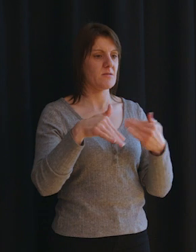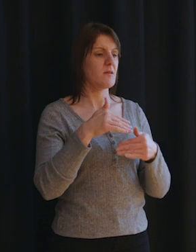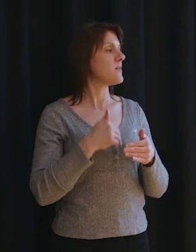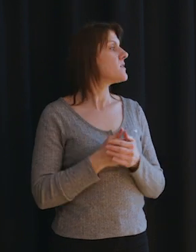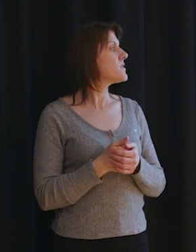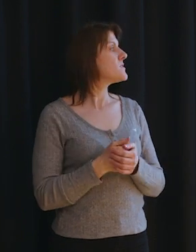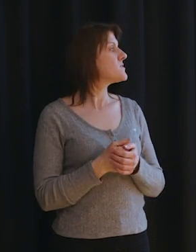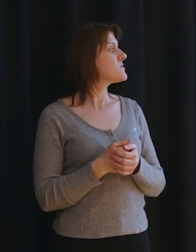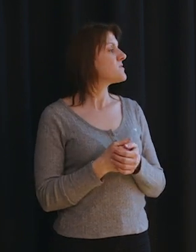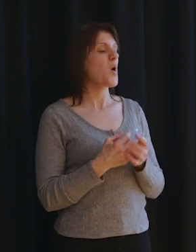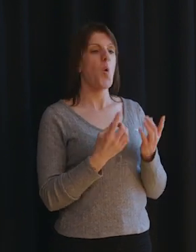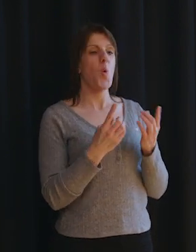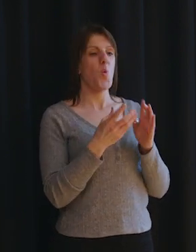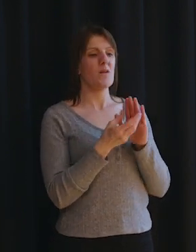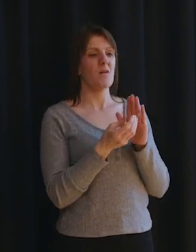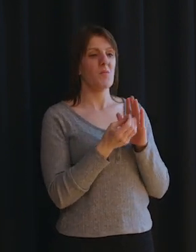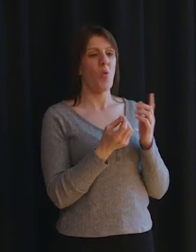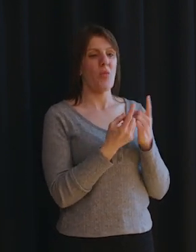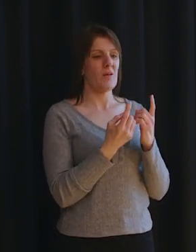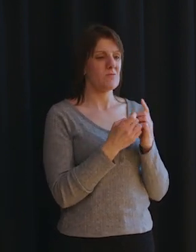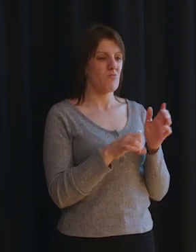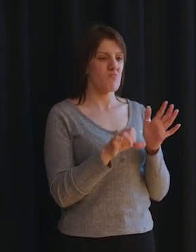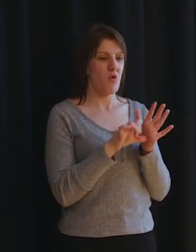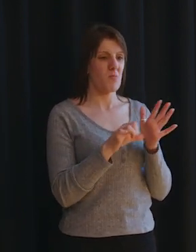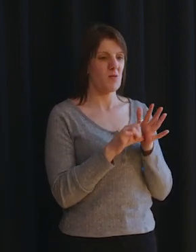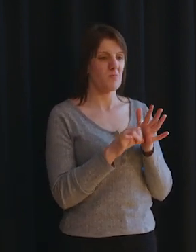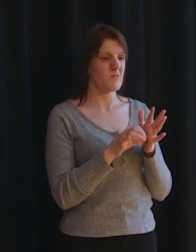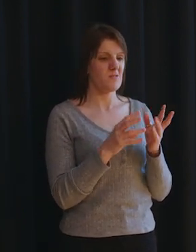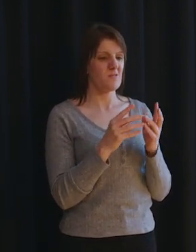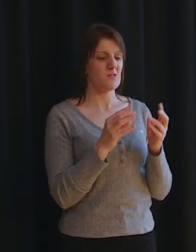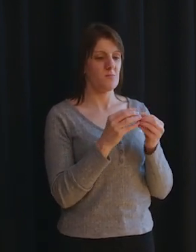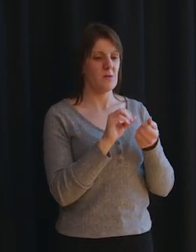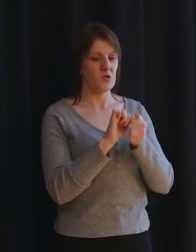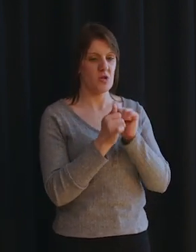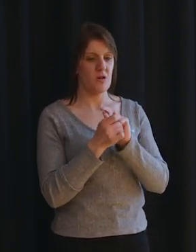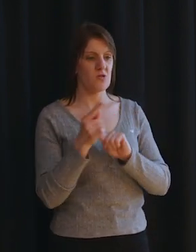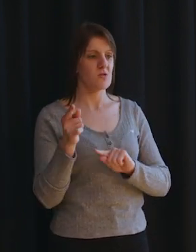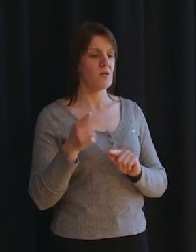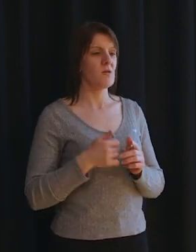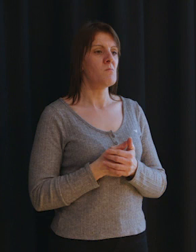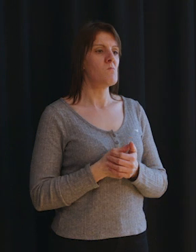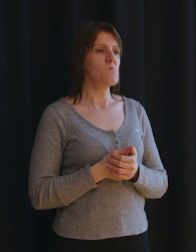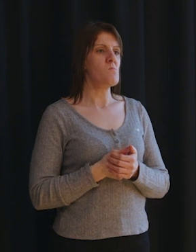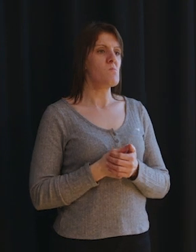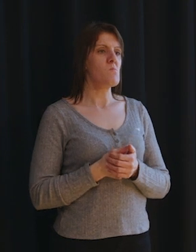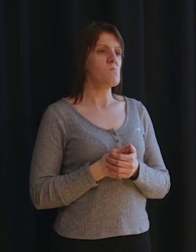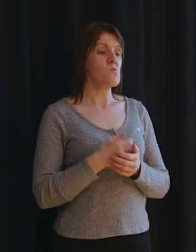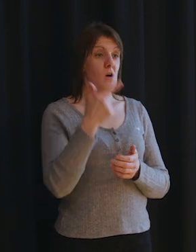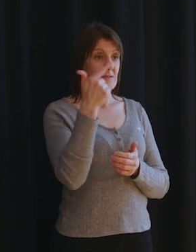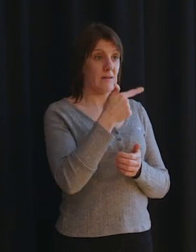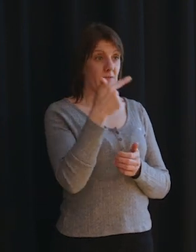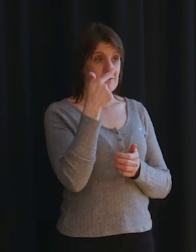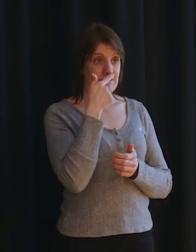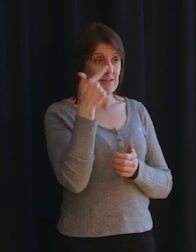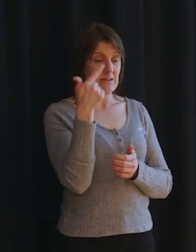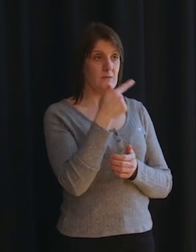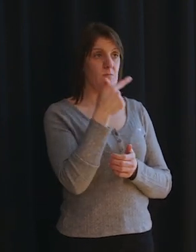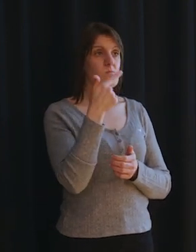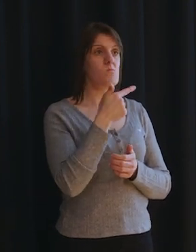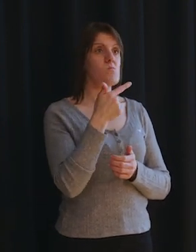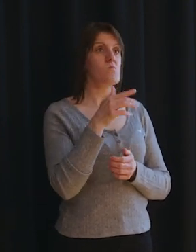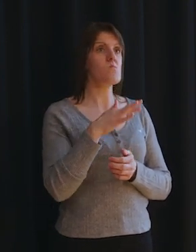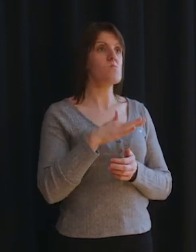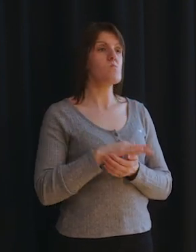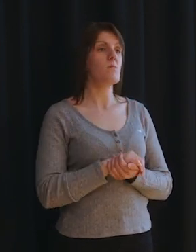like things like initials and all sorts of things have been changed. So there's a 17-year-old, and they've